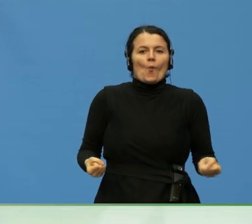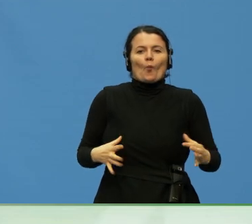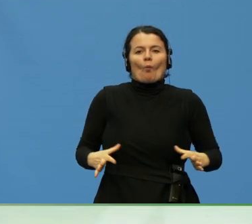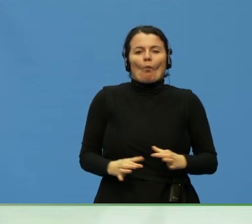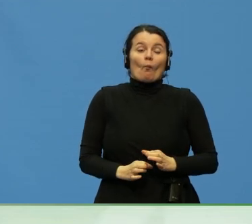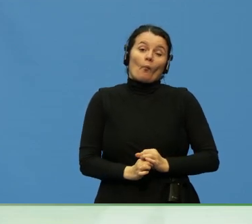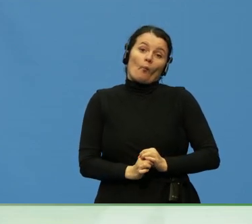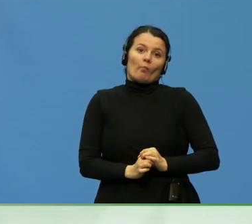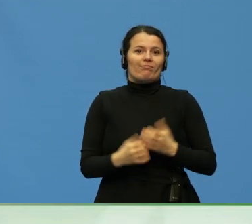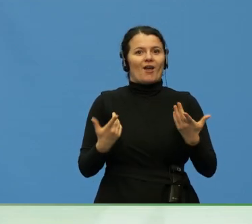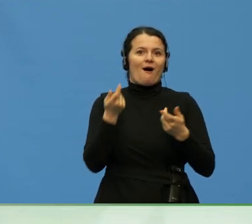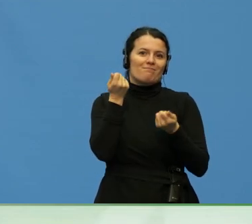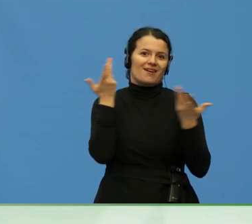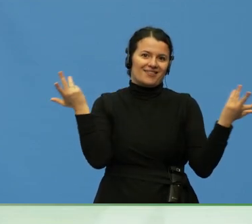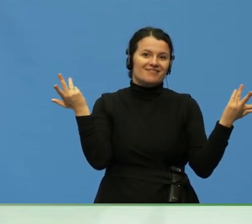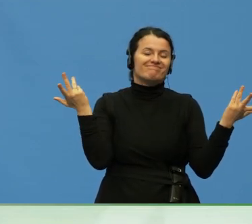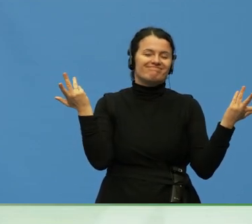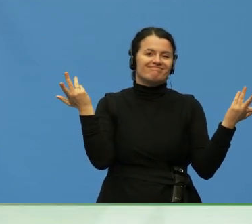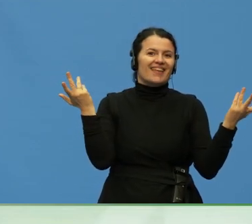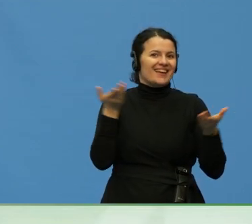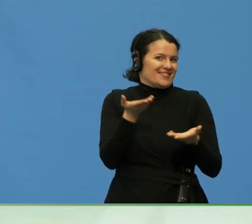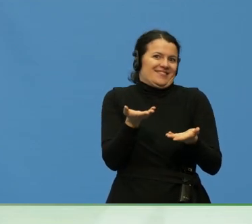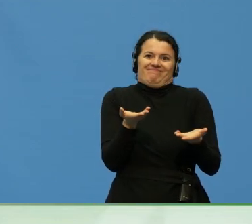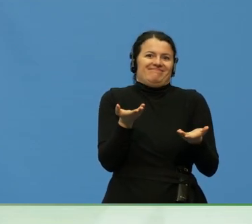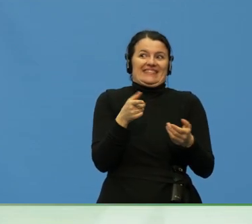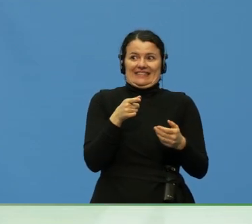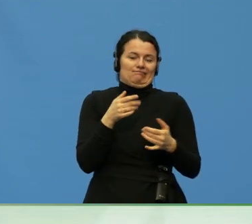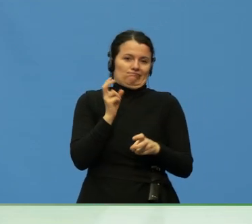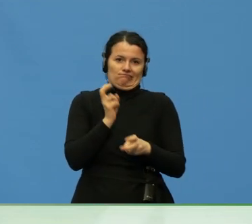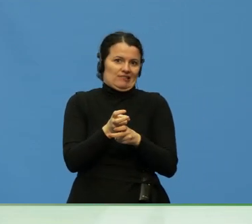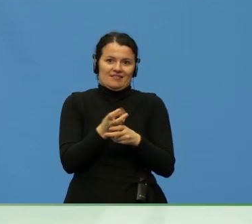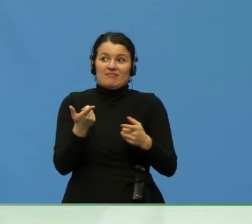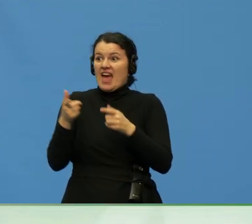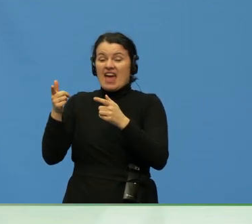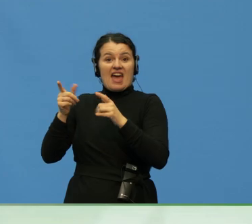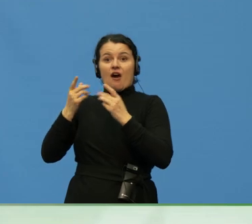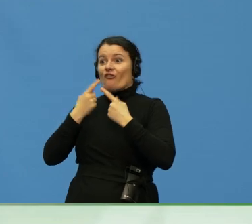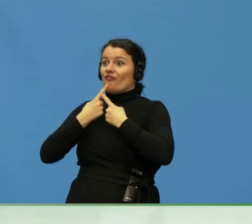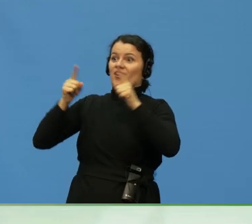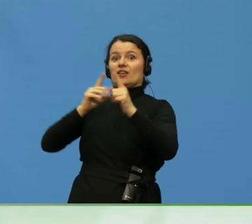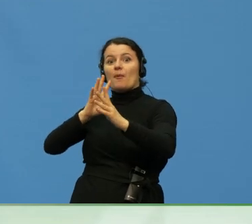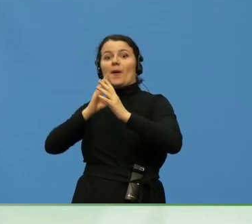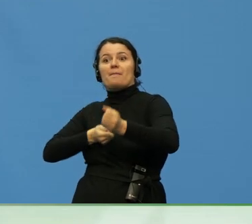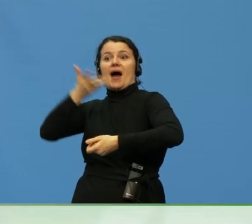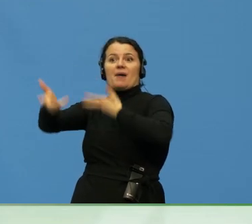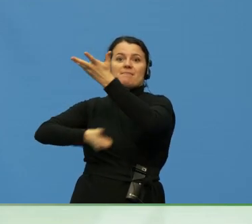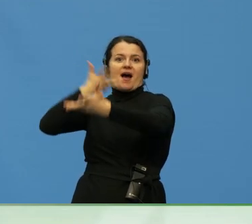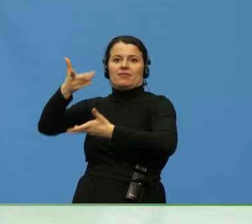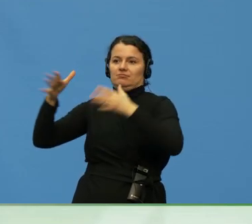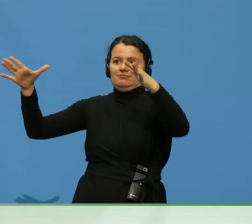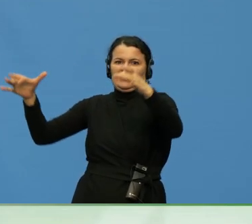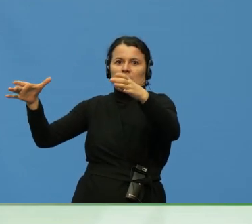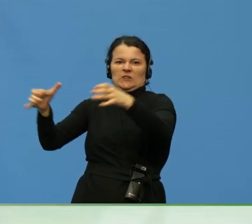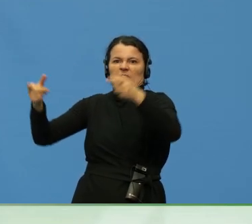shrinking and in some cases the dissolving of civil society space, is to try and advocate for